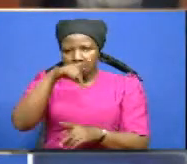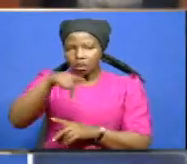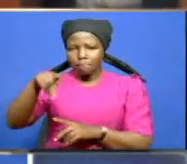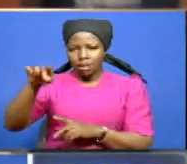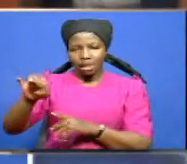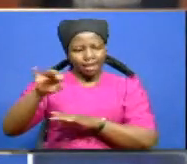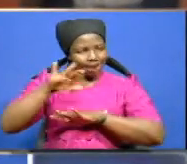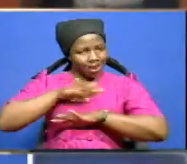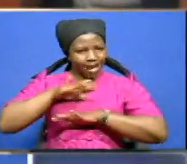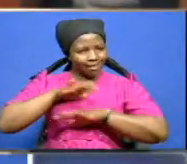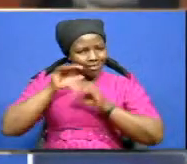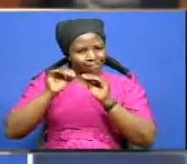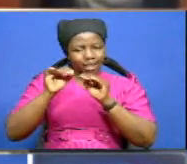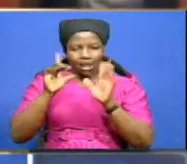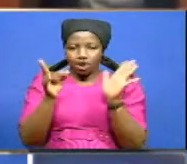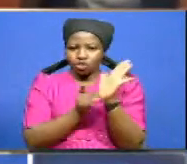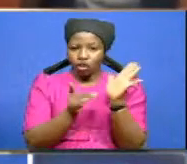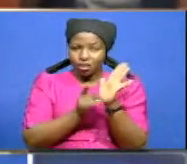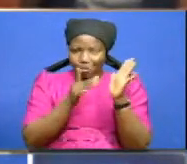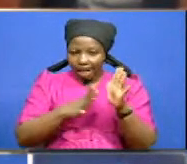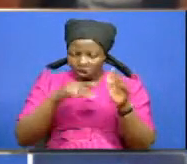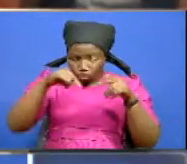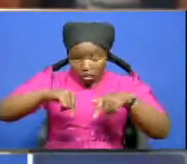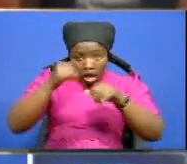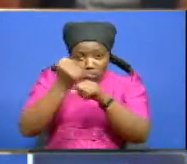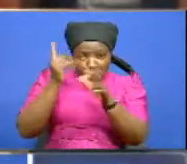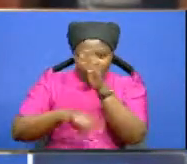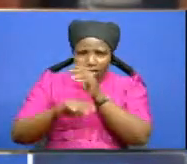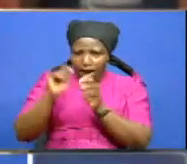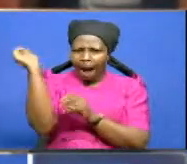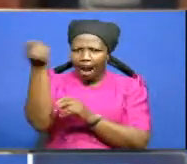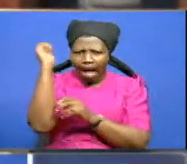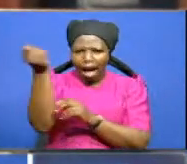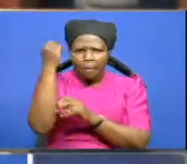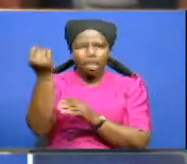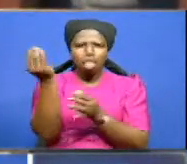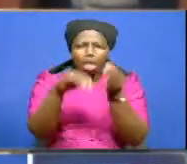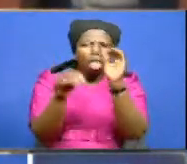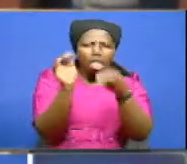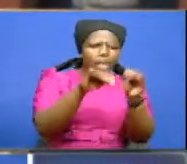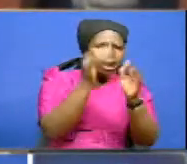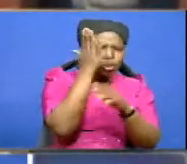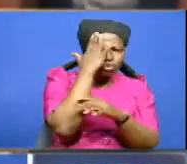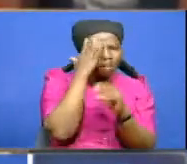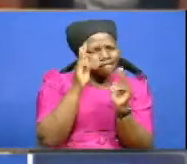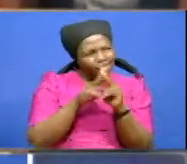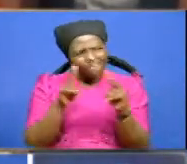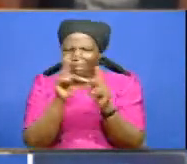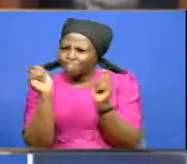today are fundraising, and we know very painful experiences of doctors